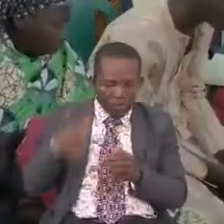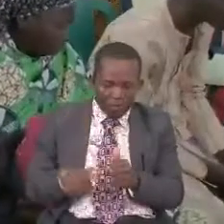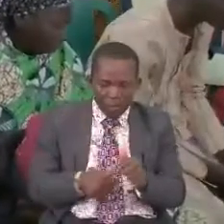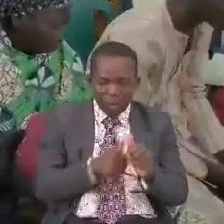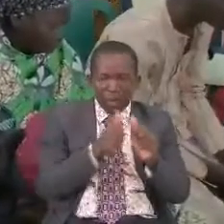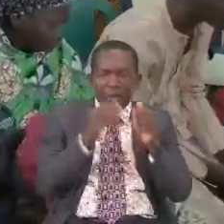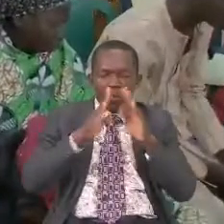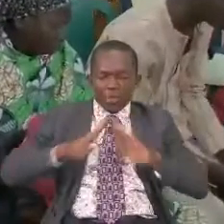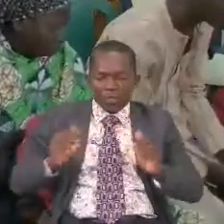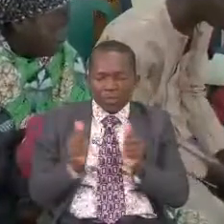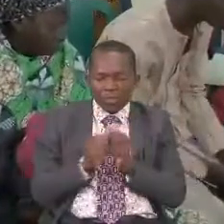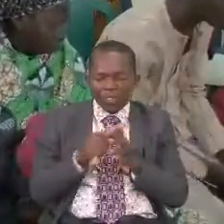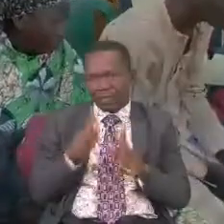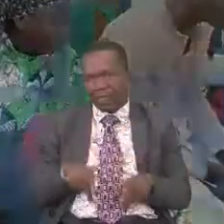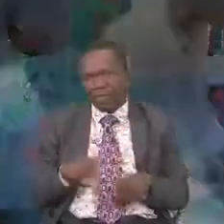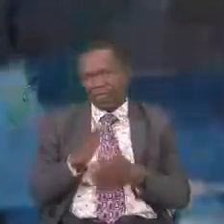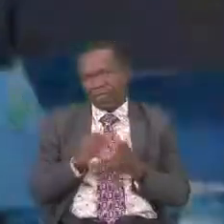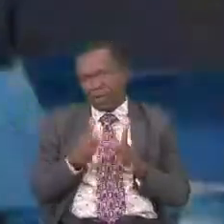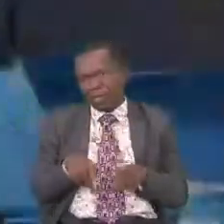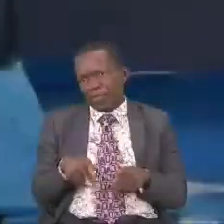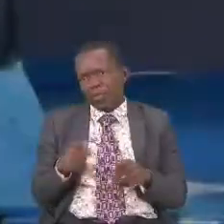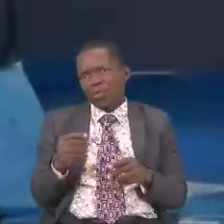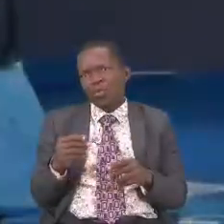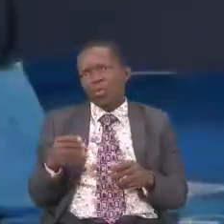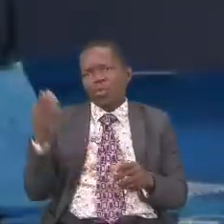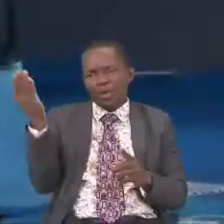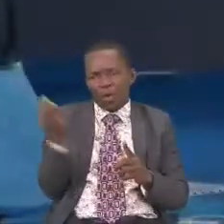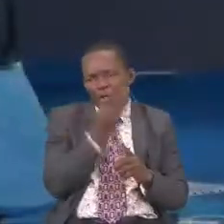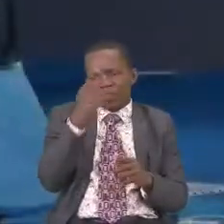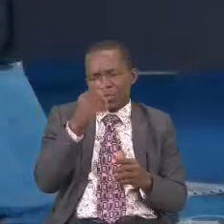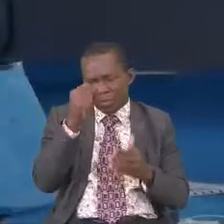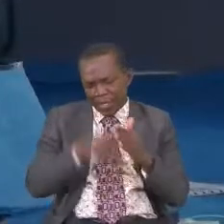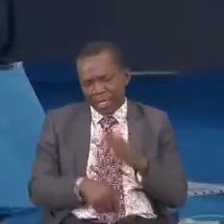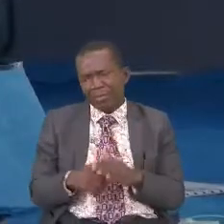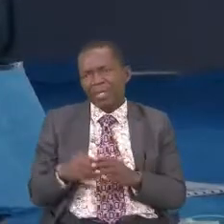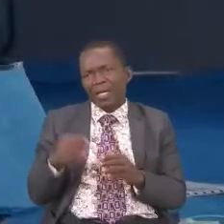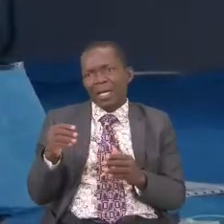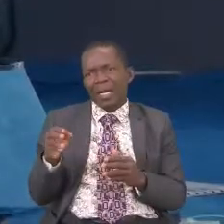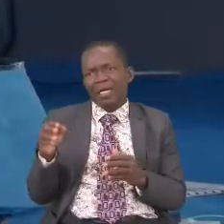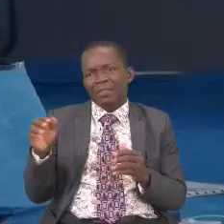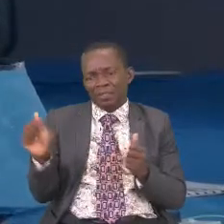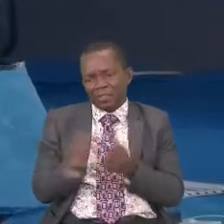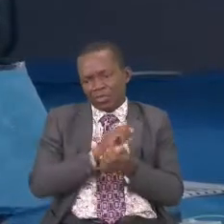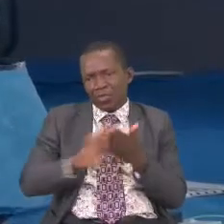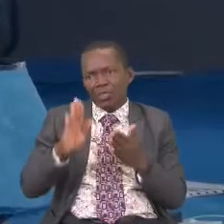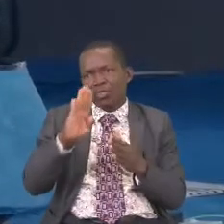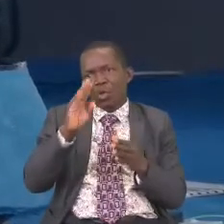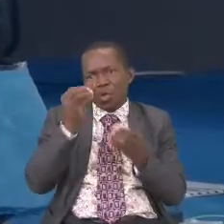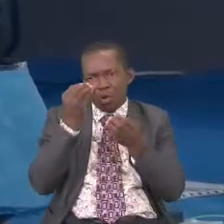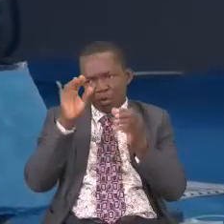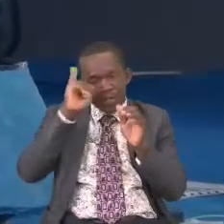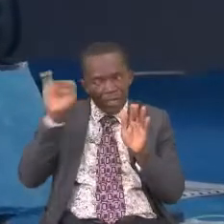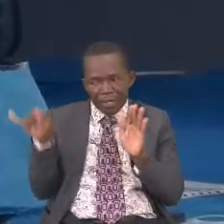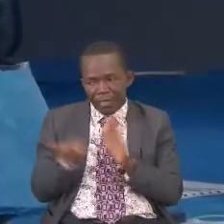be people that will criticize you. There'll be people that will cut you to pieces. There'll be people that will, you know, cut you down. There'll be people that